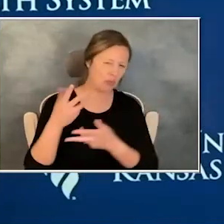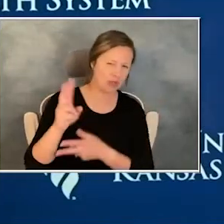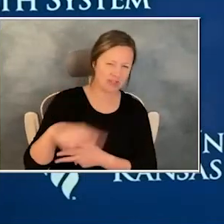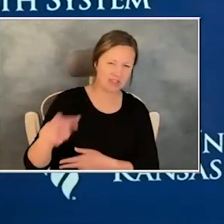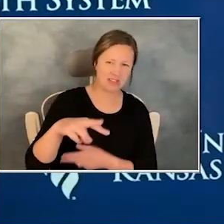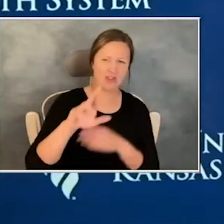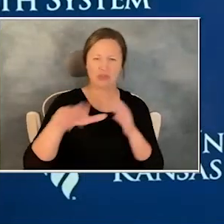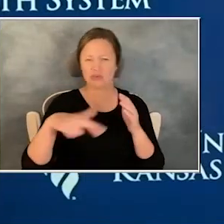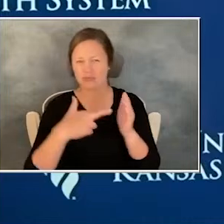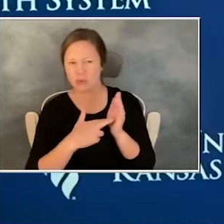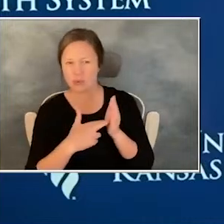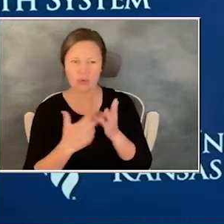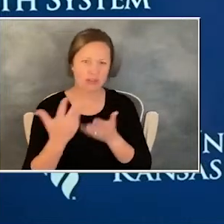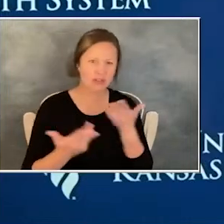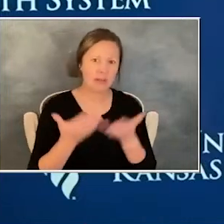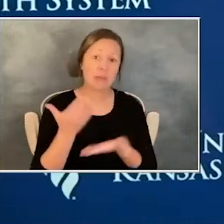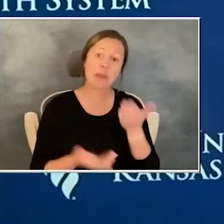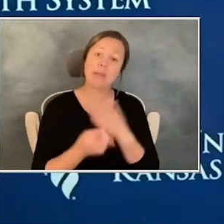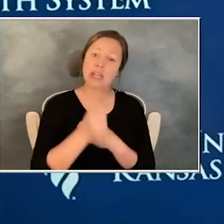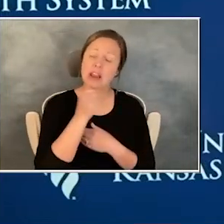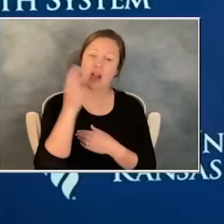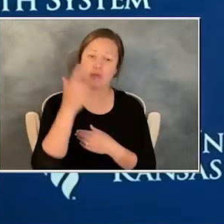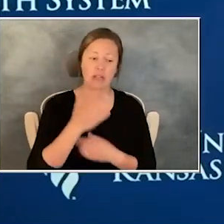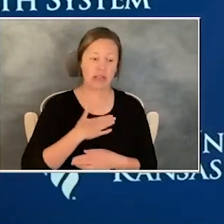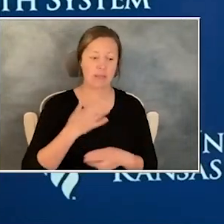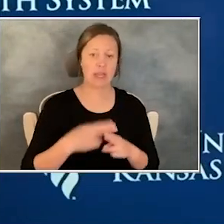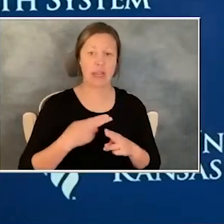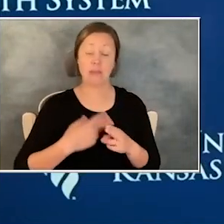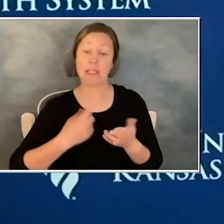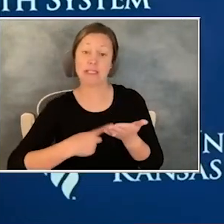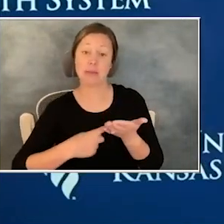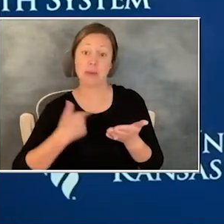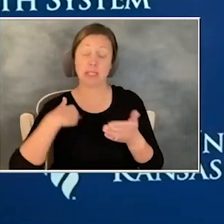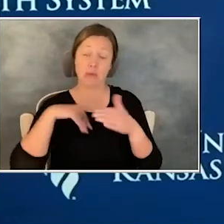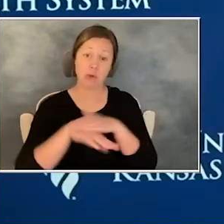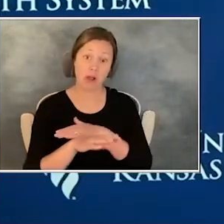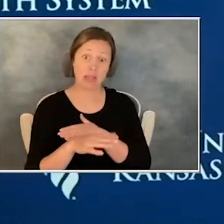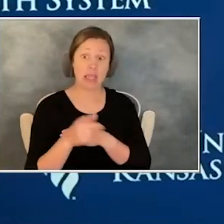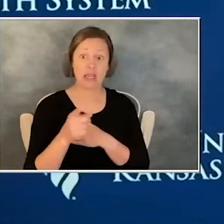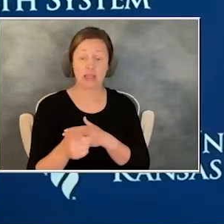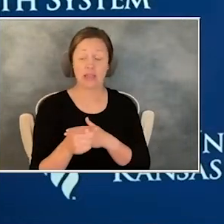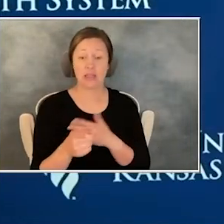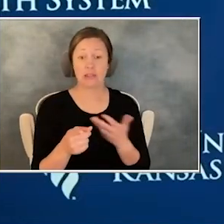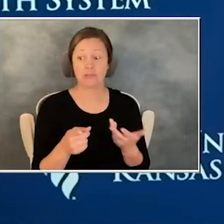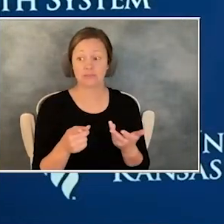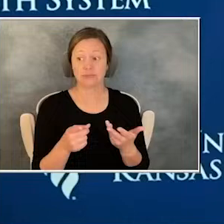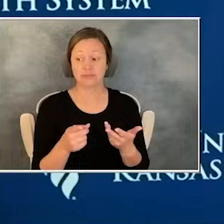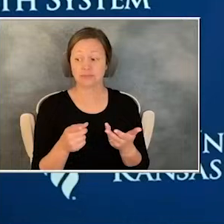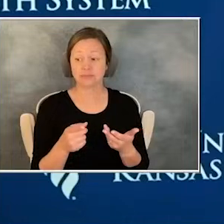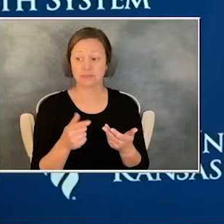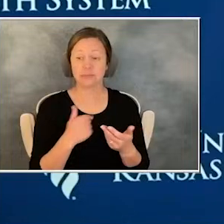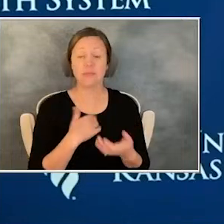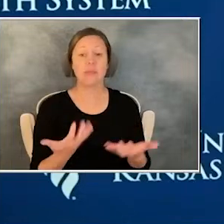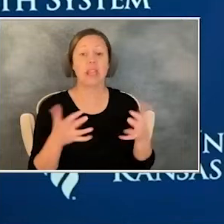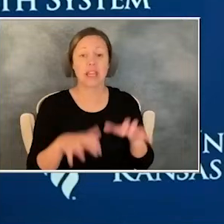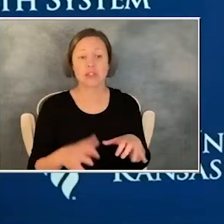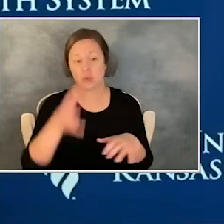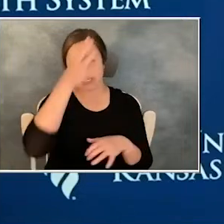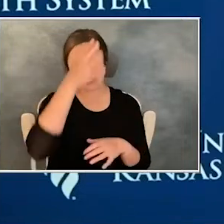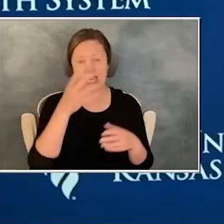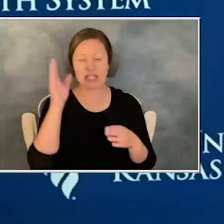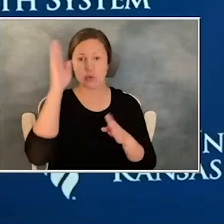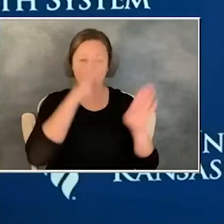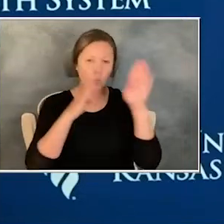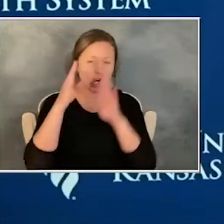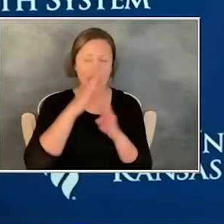might not know my name. And there are sometimes I walk into his room and I don't even give him a chance to not. I don't want him to worry, and I don't want him